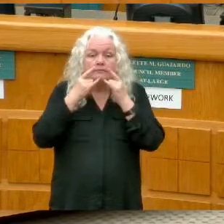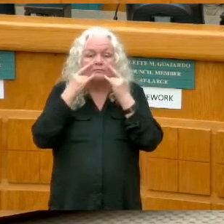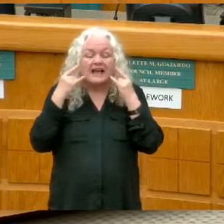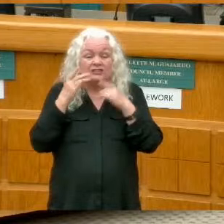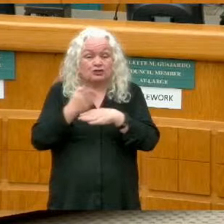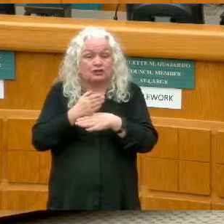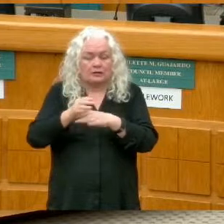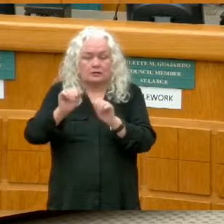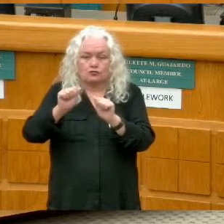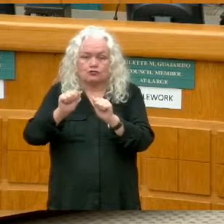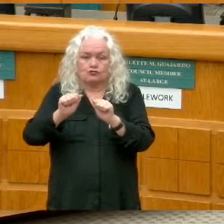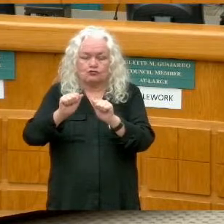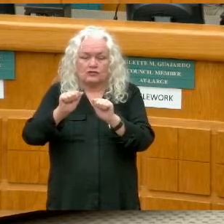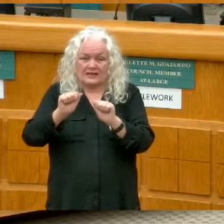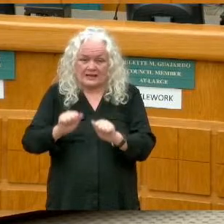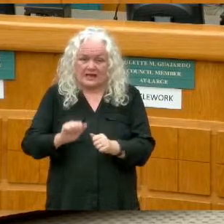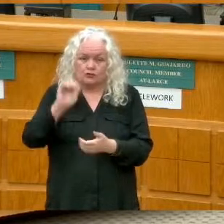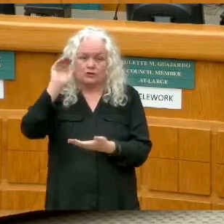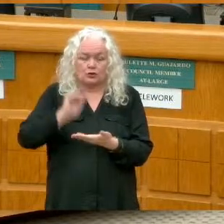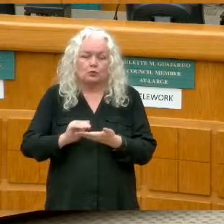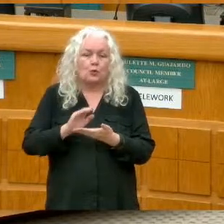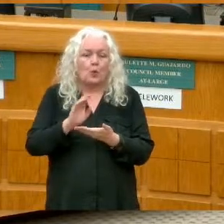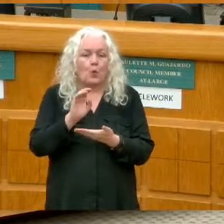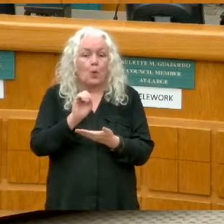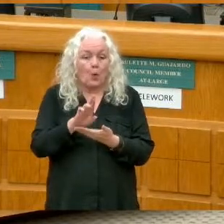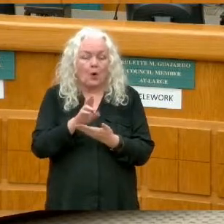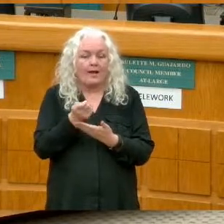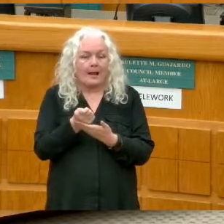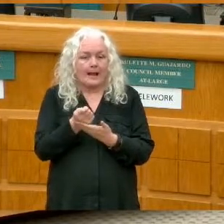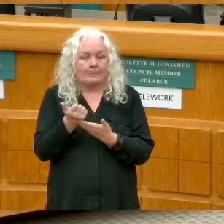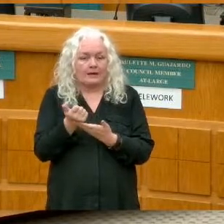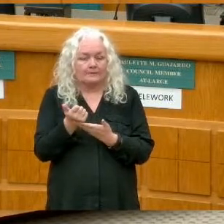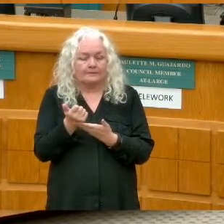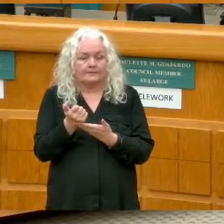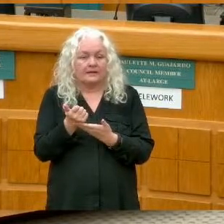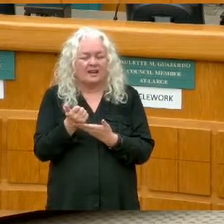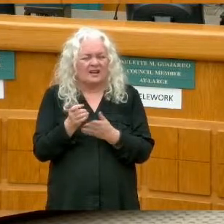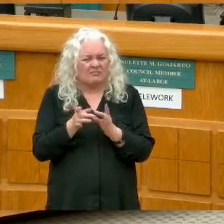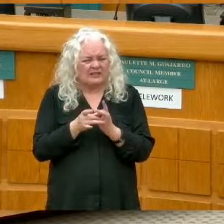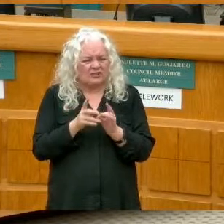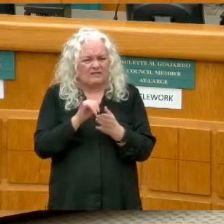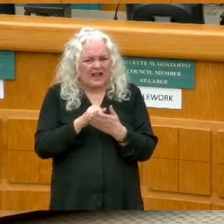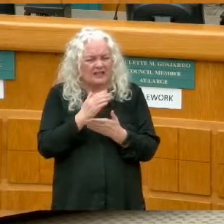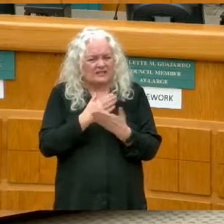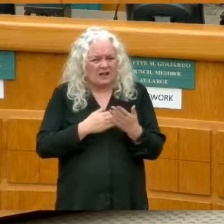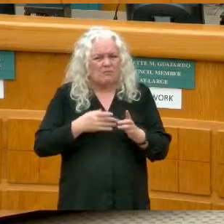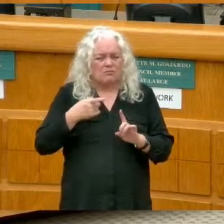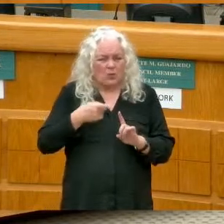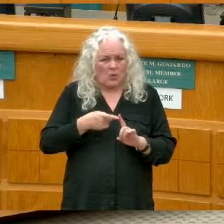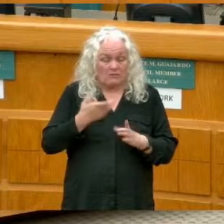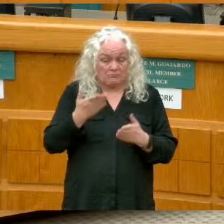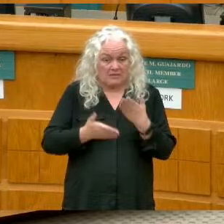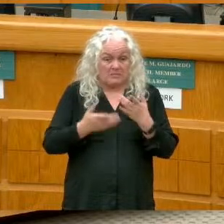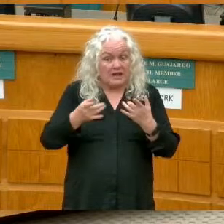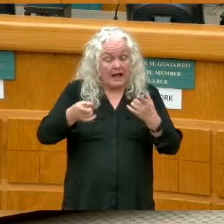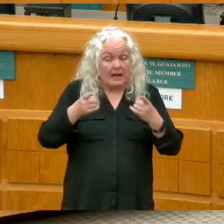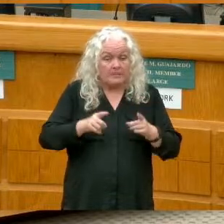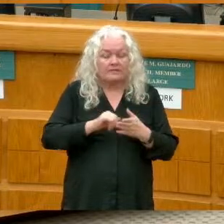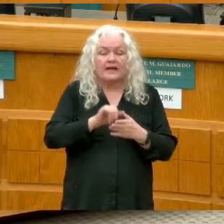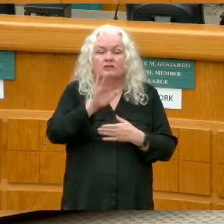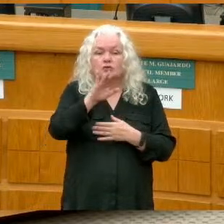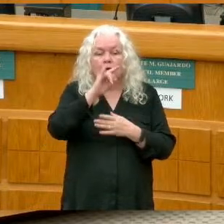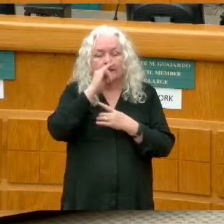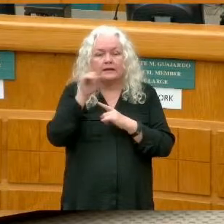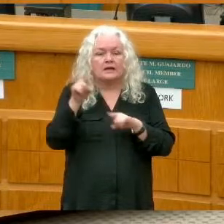reduced, if not eliminated completely. I mention this because at some point, it may happen that your